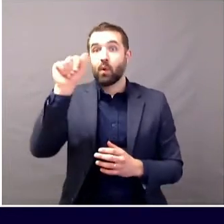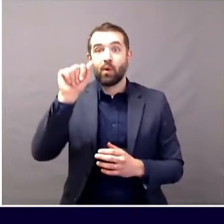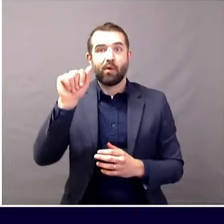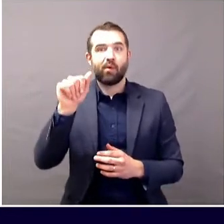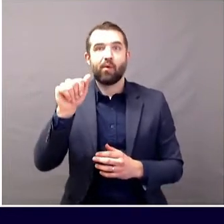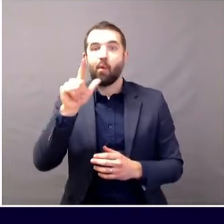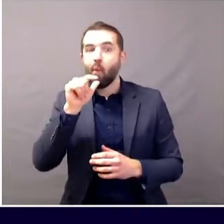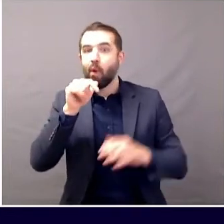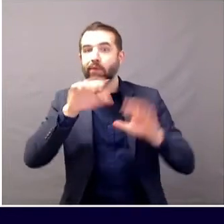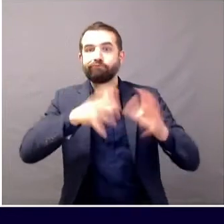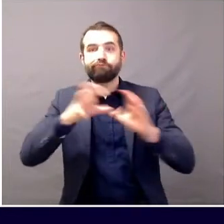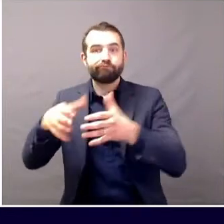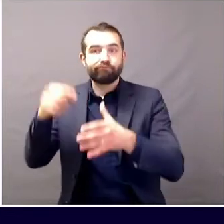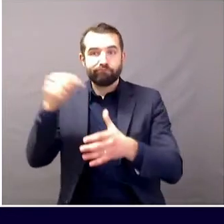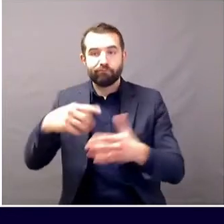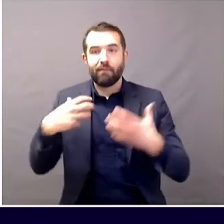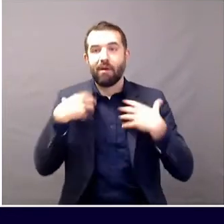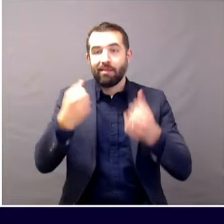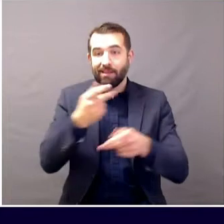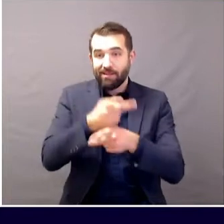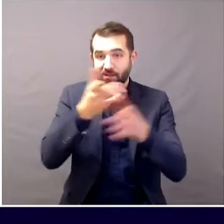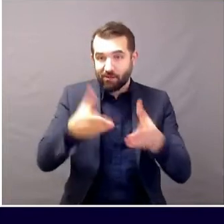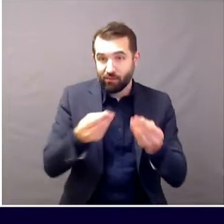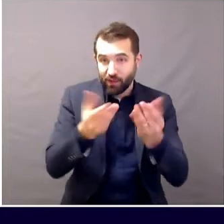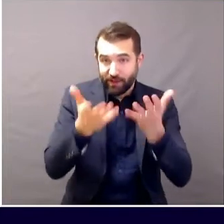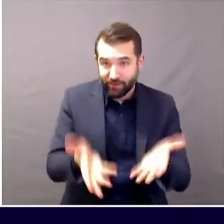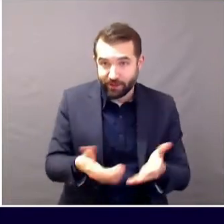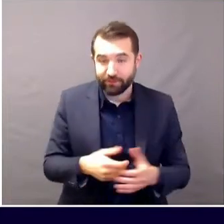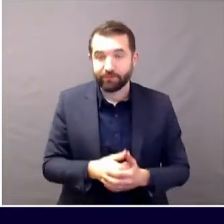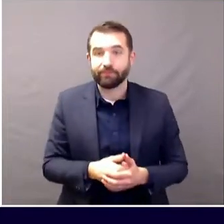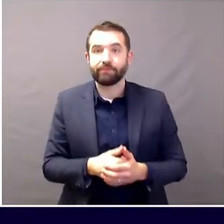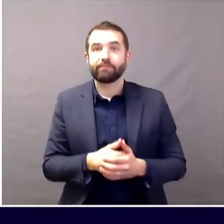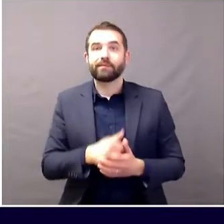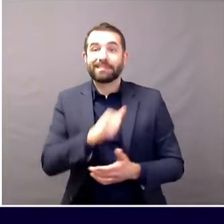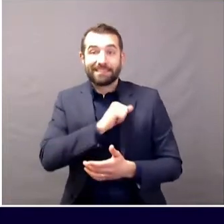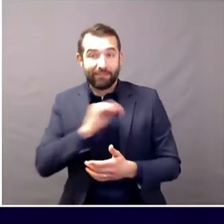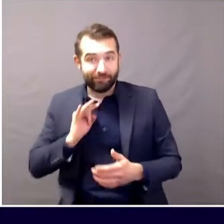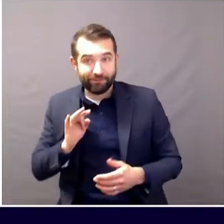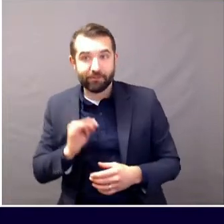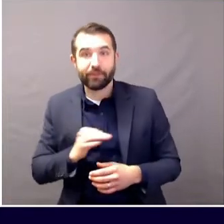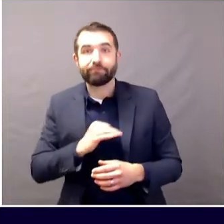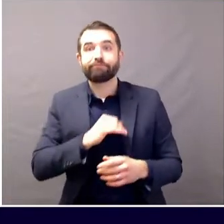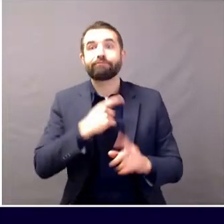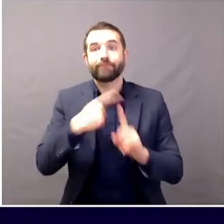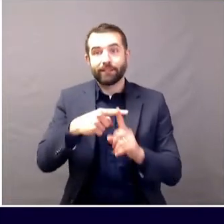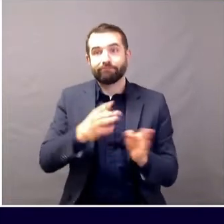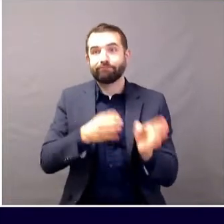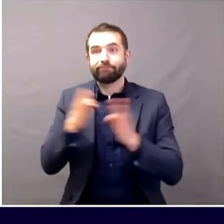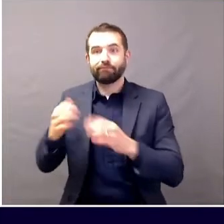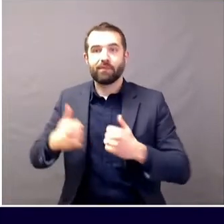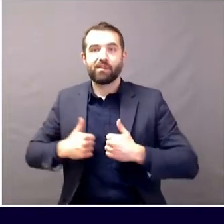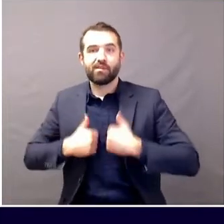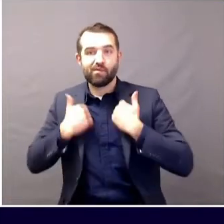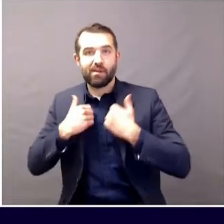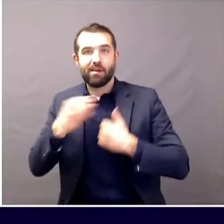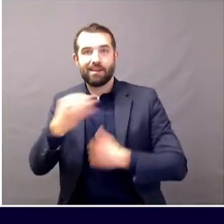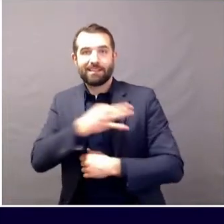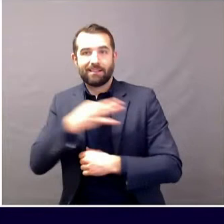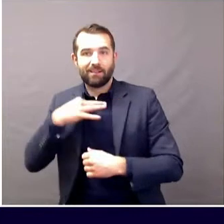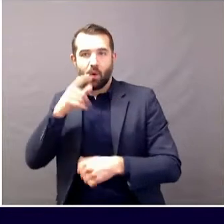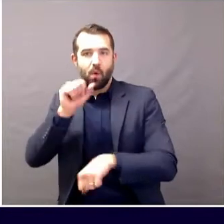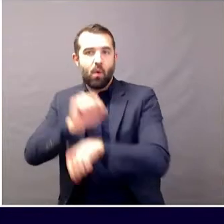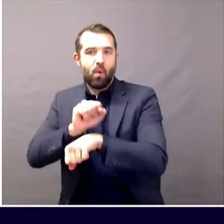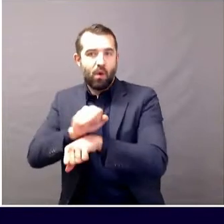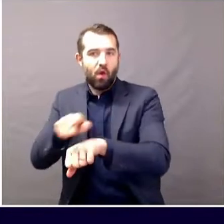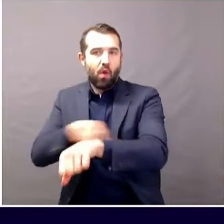groups, healthcare providers and personnel, as well as residents and staff of long-term care facilities.